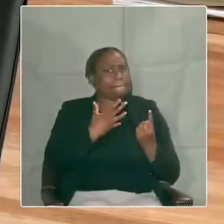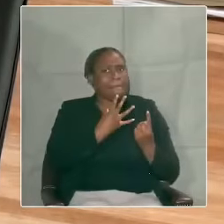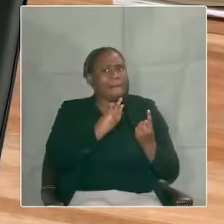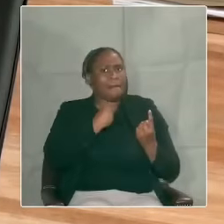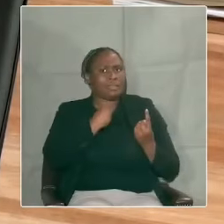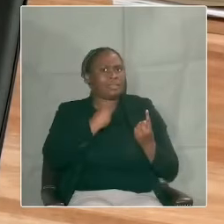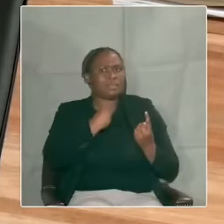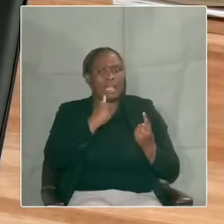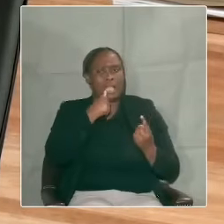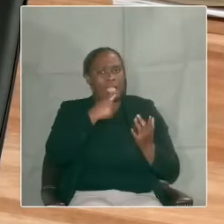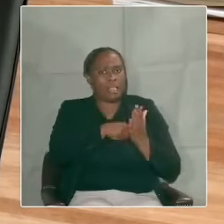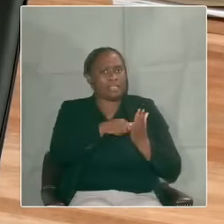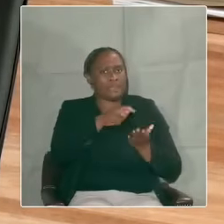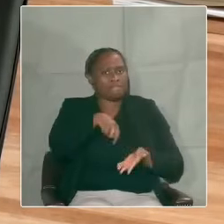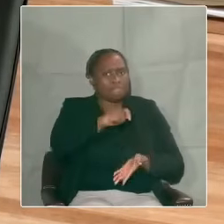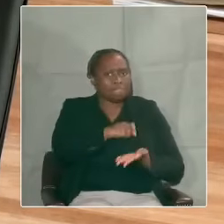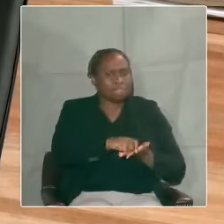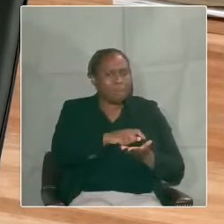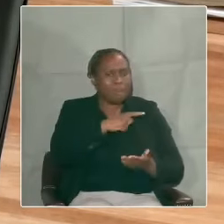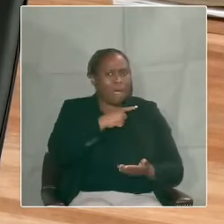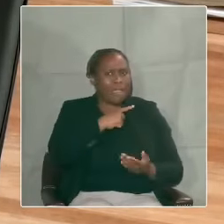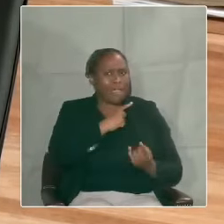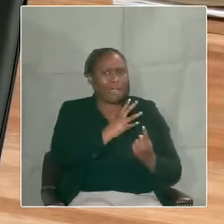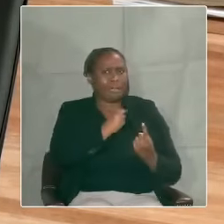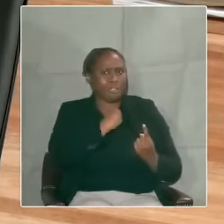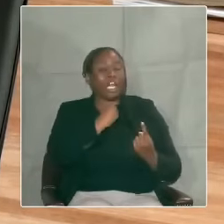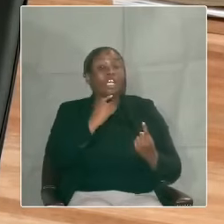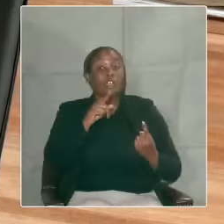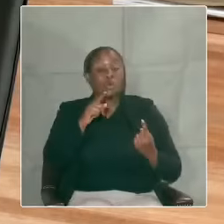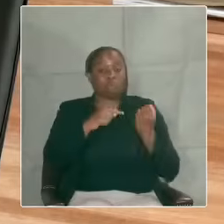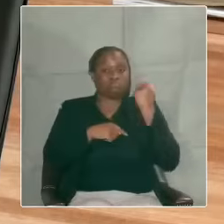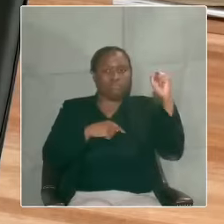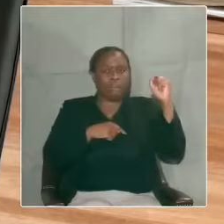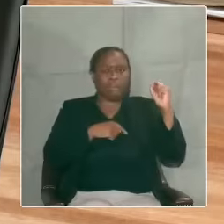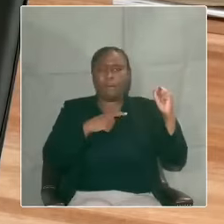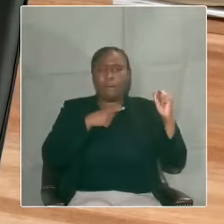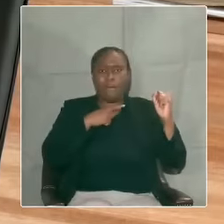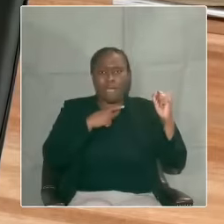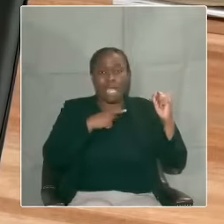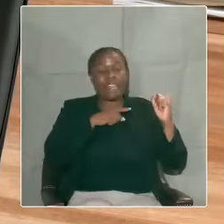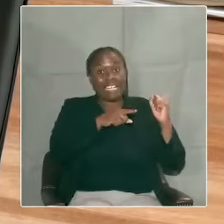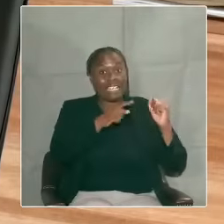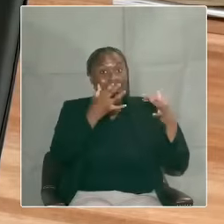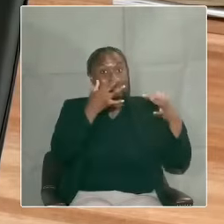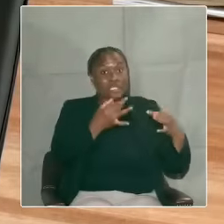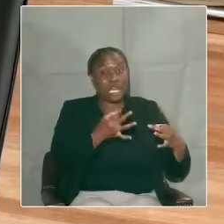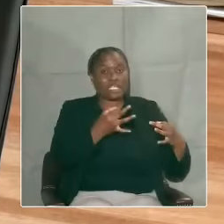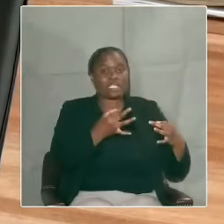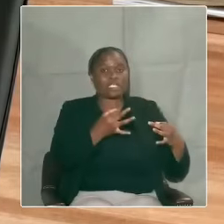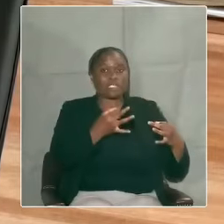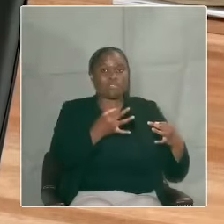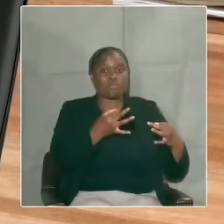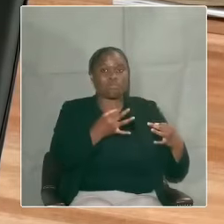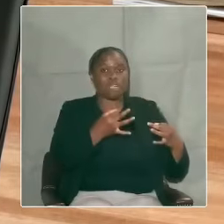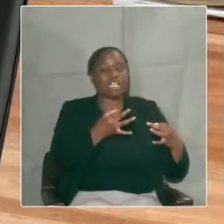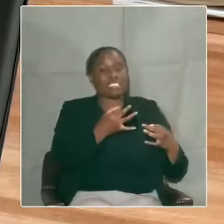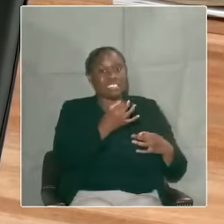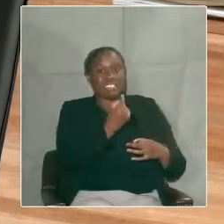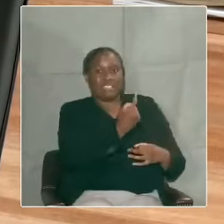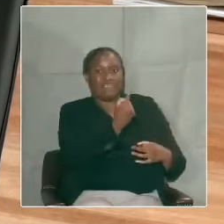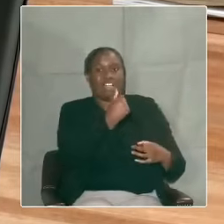request you to sign a letter, and you refuse, and he ultimately decide to issue it in his own